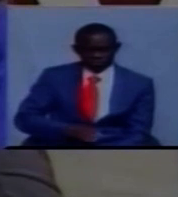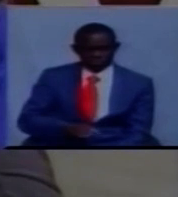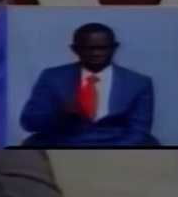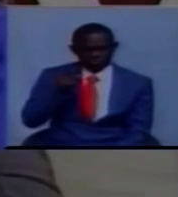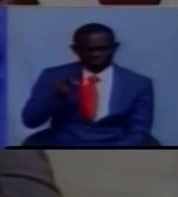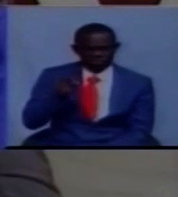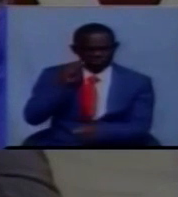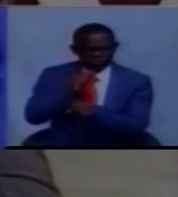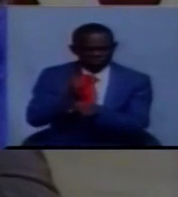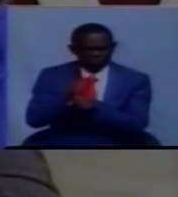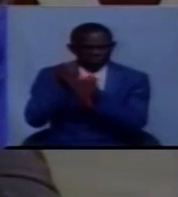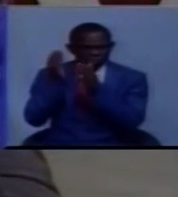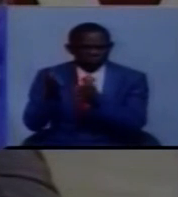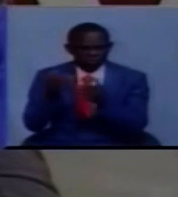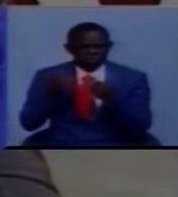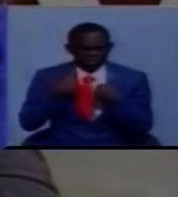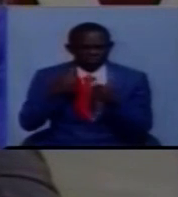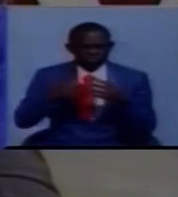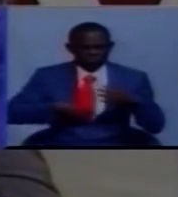Well, corruption,